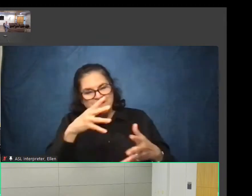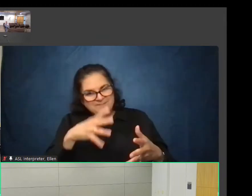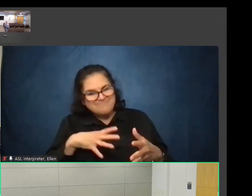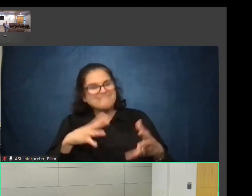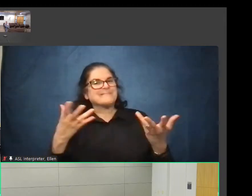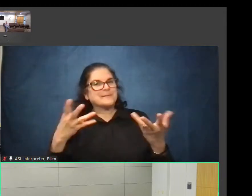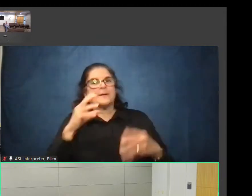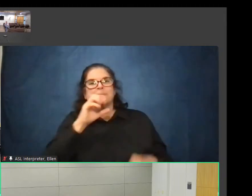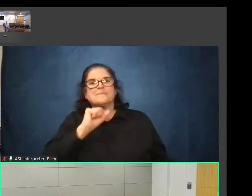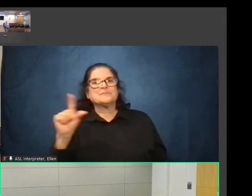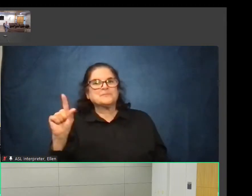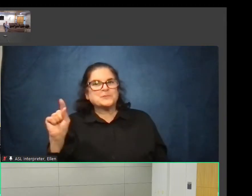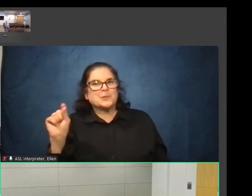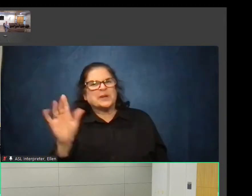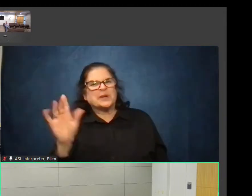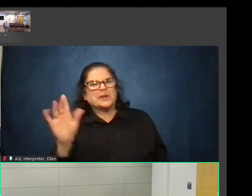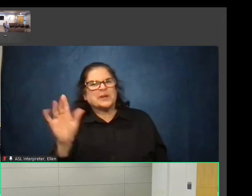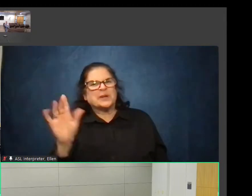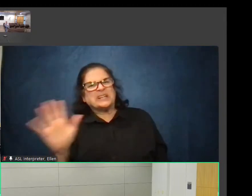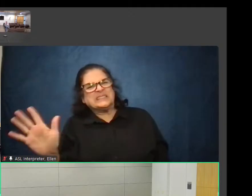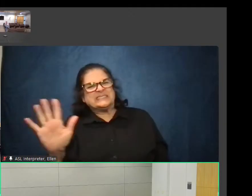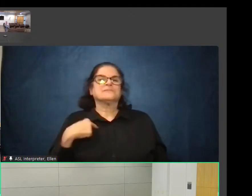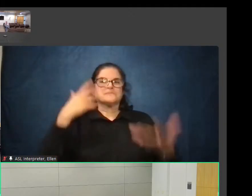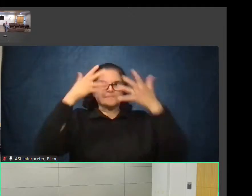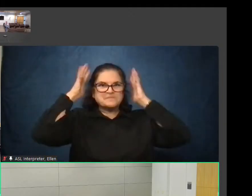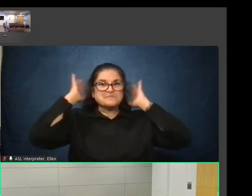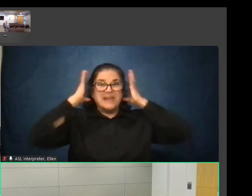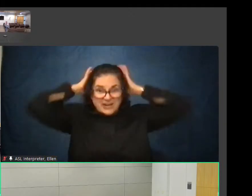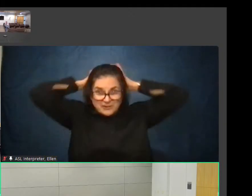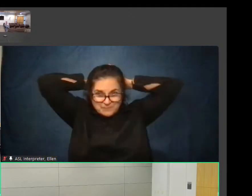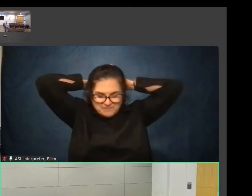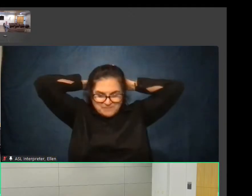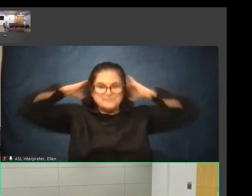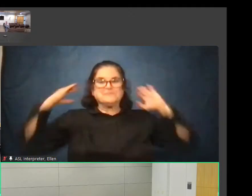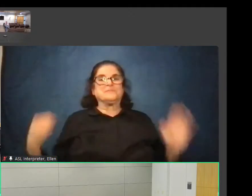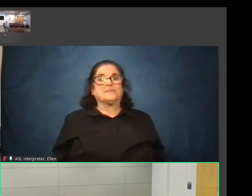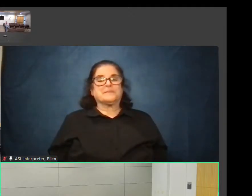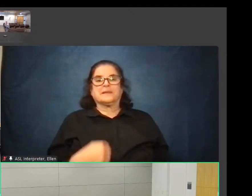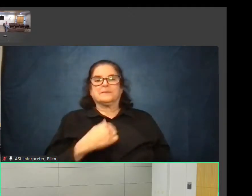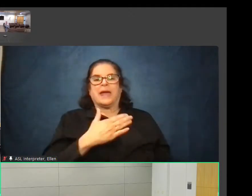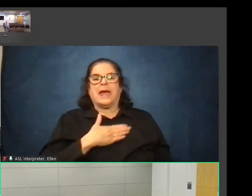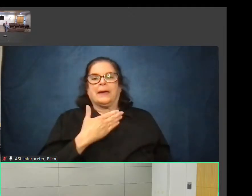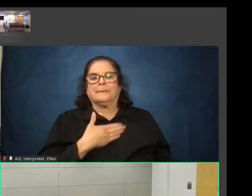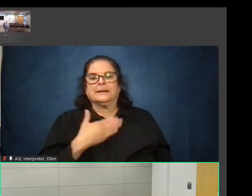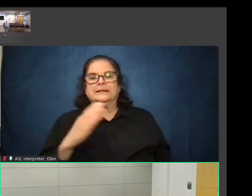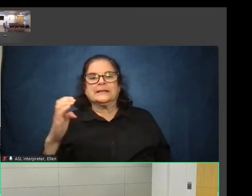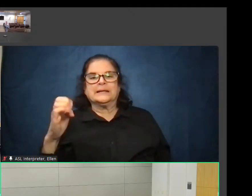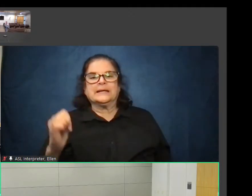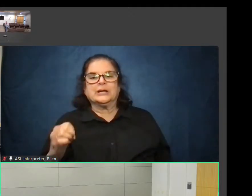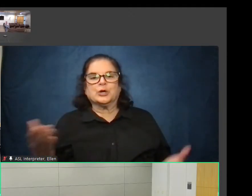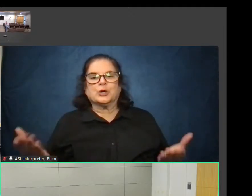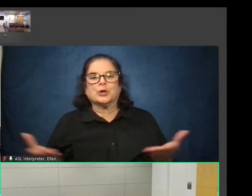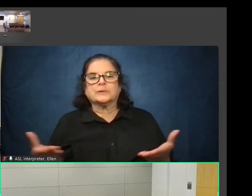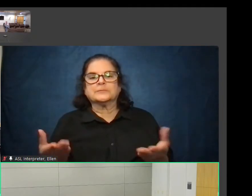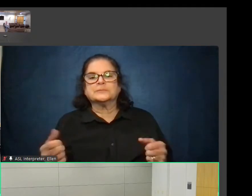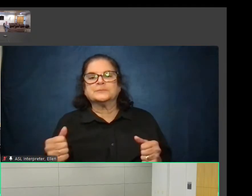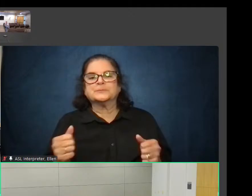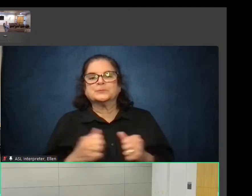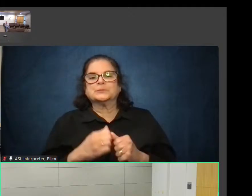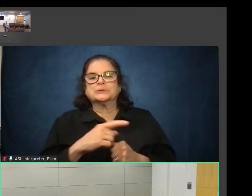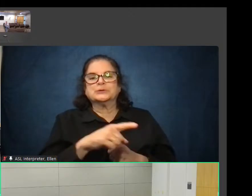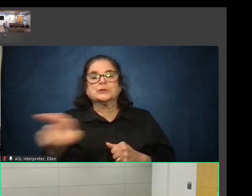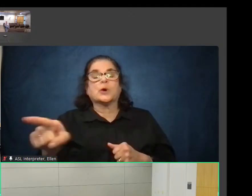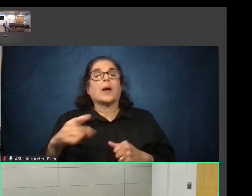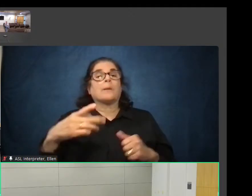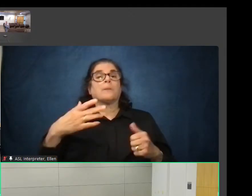accessories, and my hair is pulled back. Glad to be here with all of you. Thank you. Then moving on to CTA facilitators,